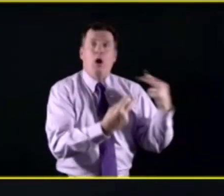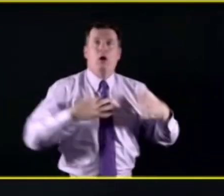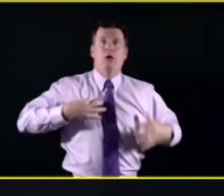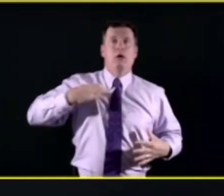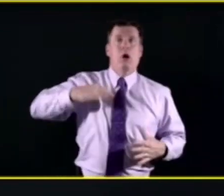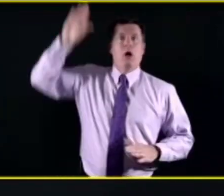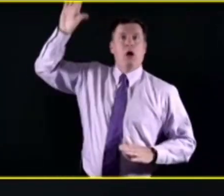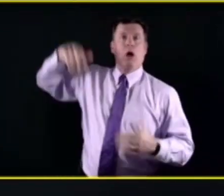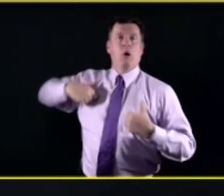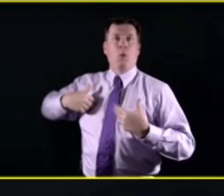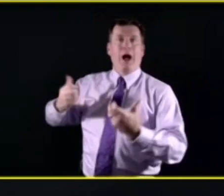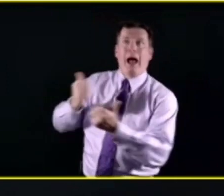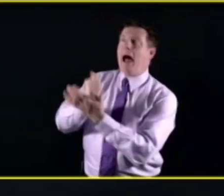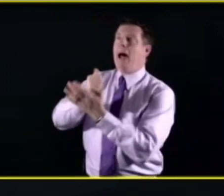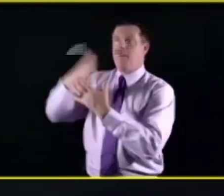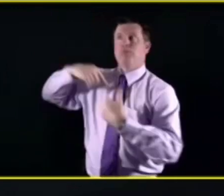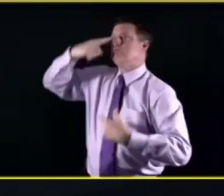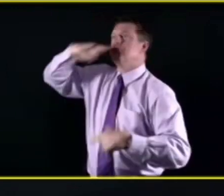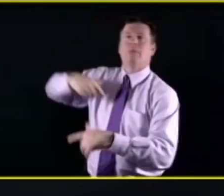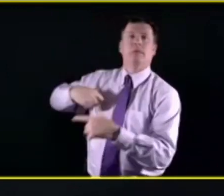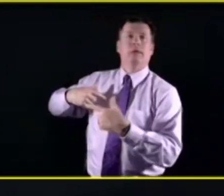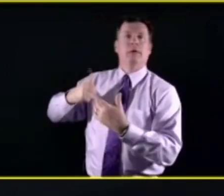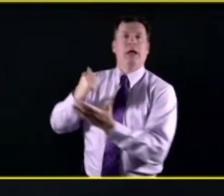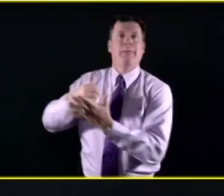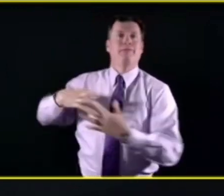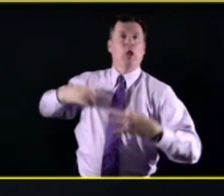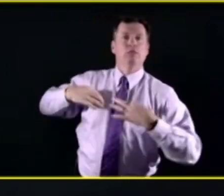to help and give back.